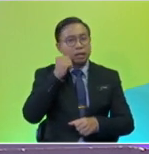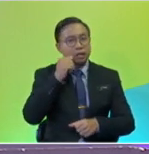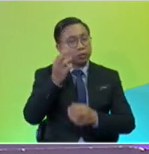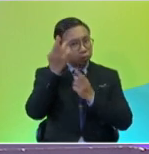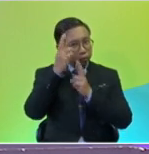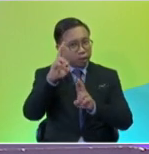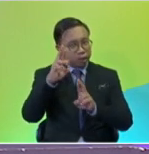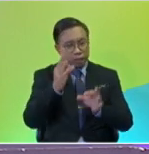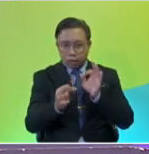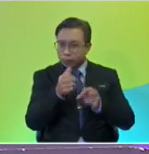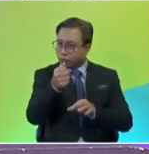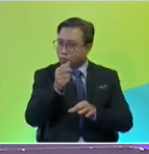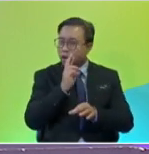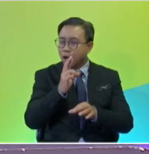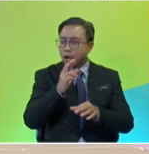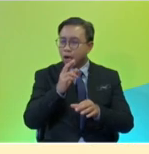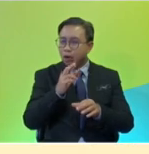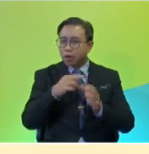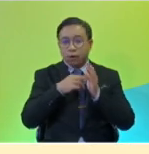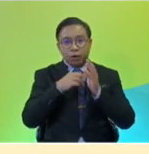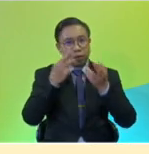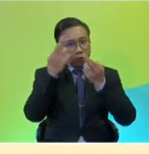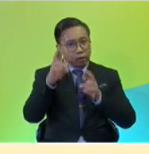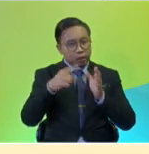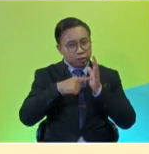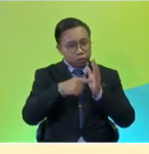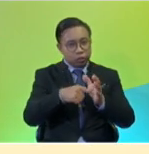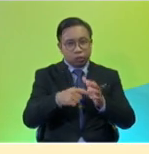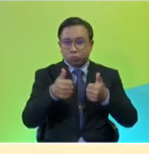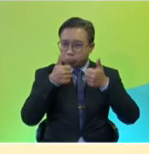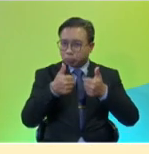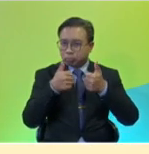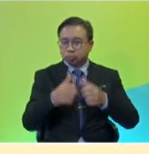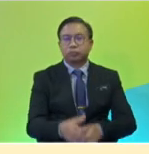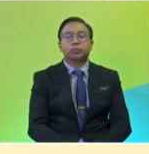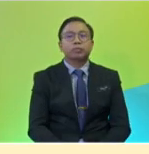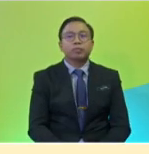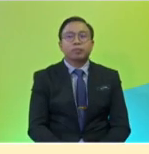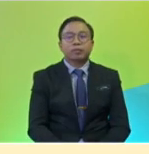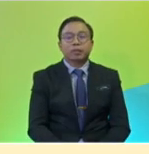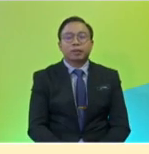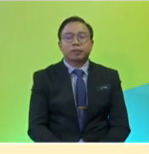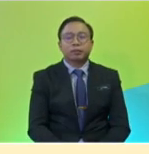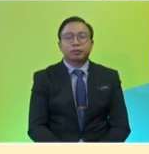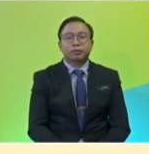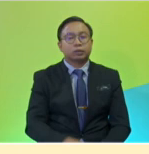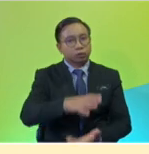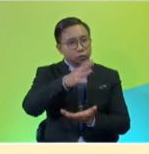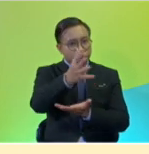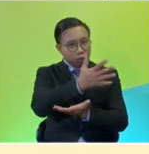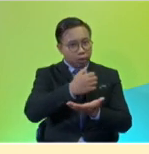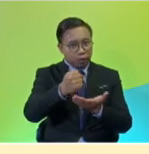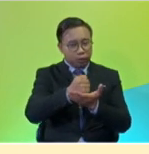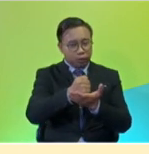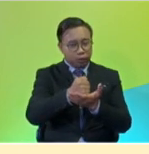ready? If you are ready, show us double thumbs up. Yeah! Show us double thumbs up. So, everyone